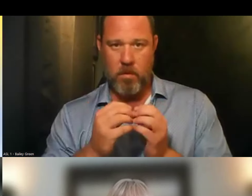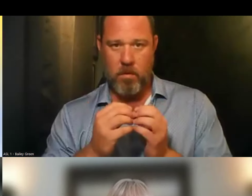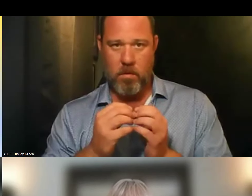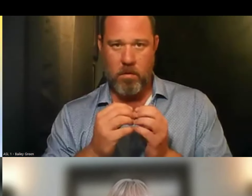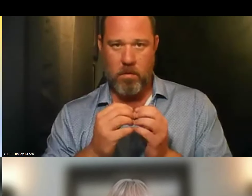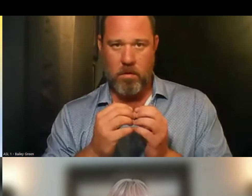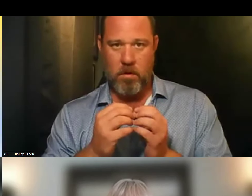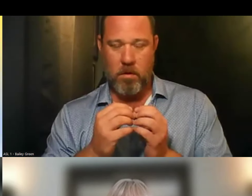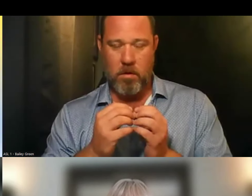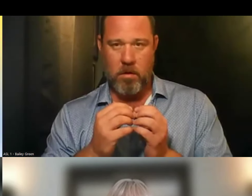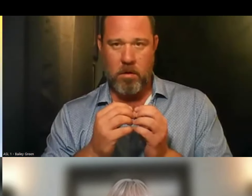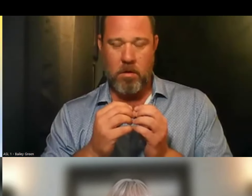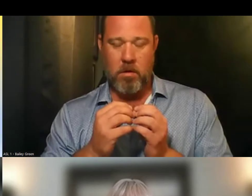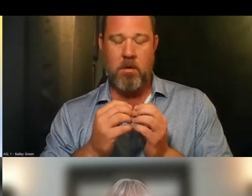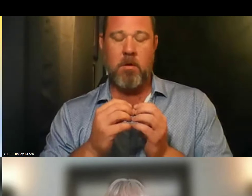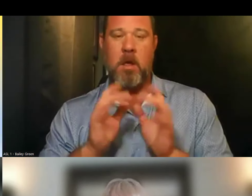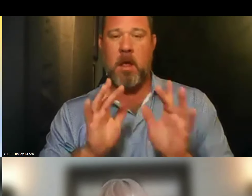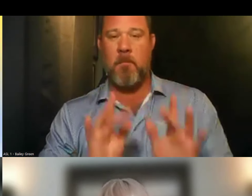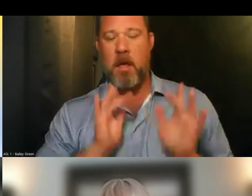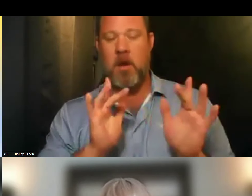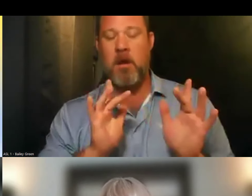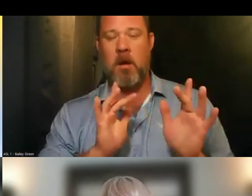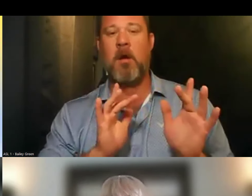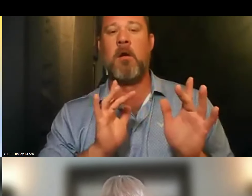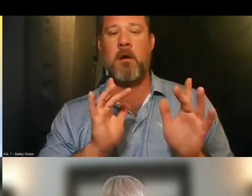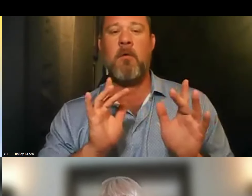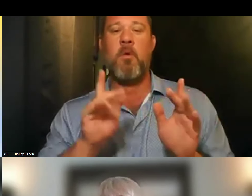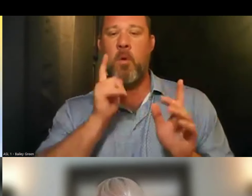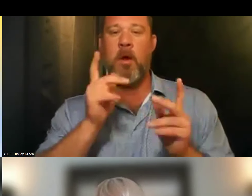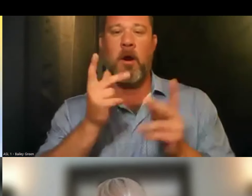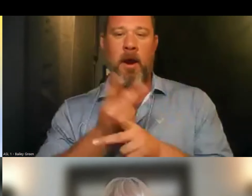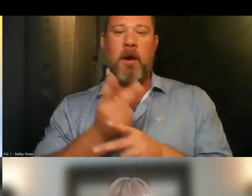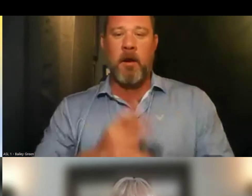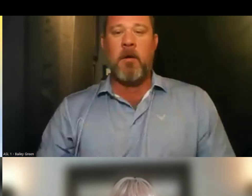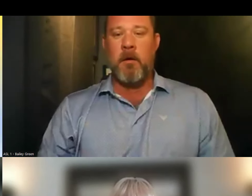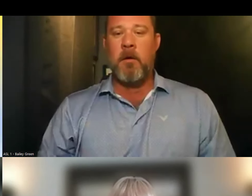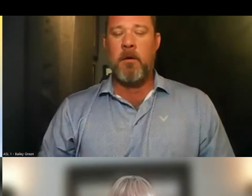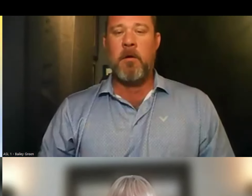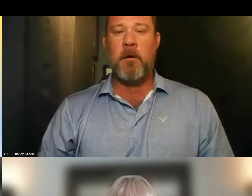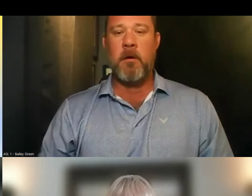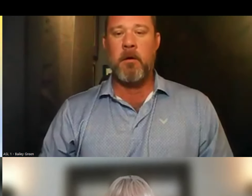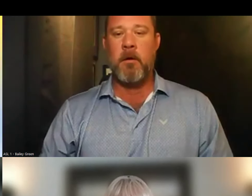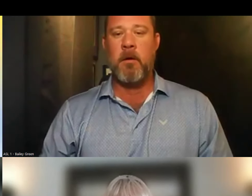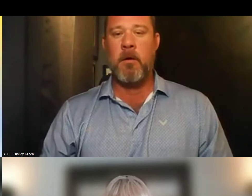be more empathic and compassionate to those they're caring for.